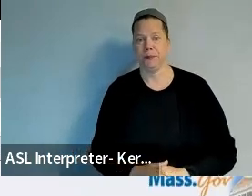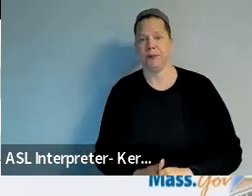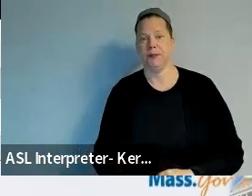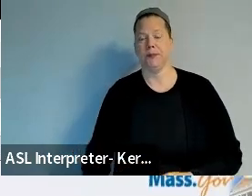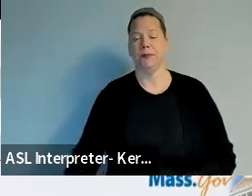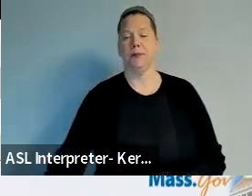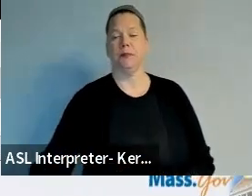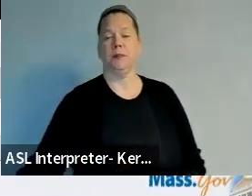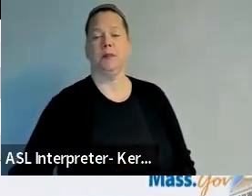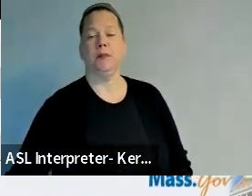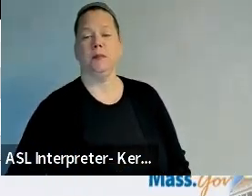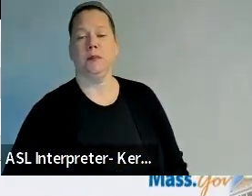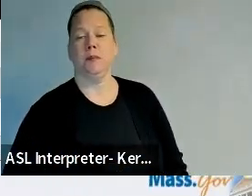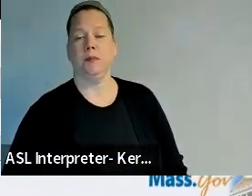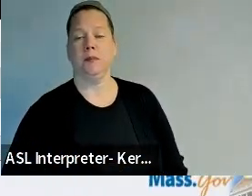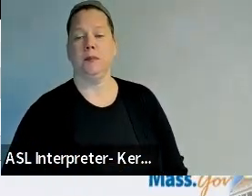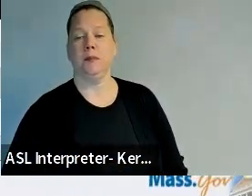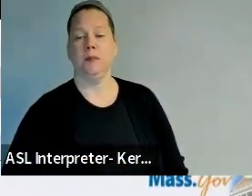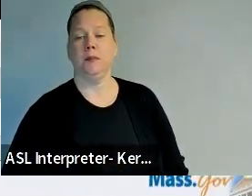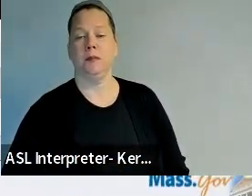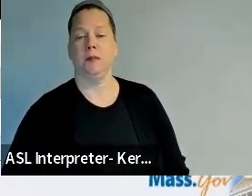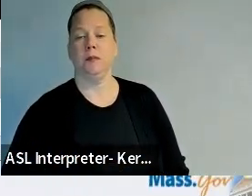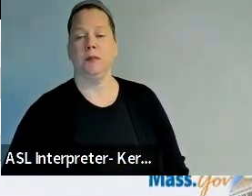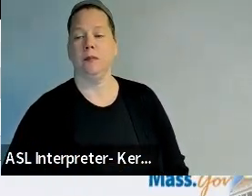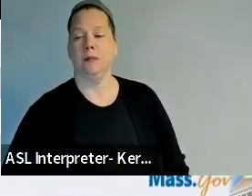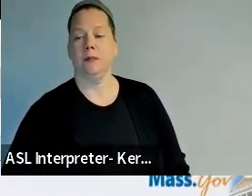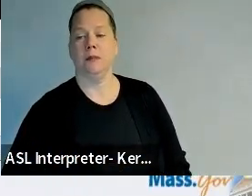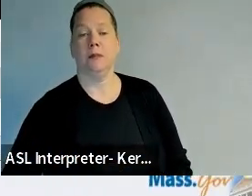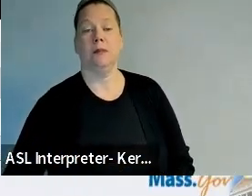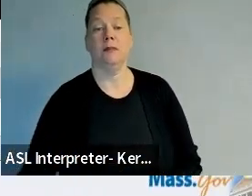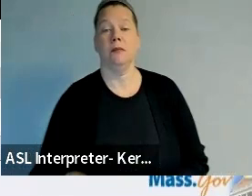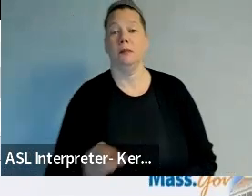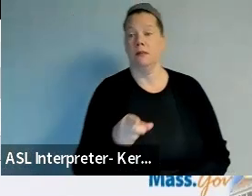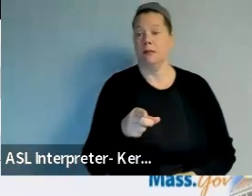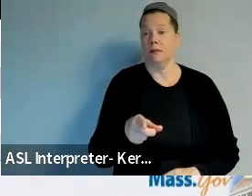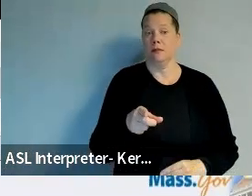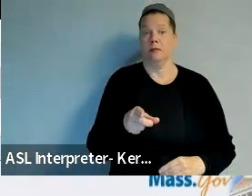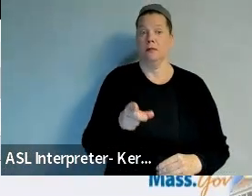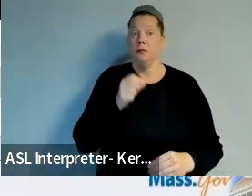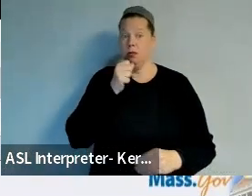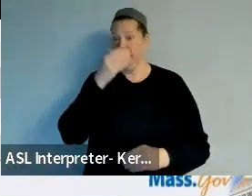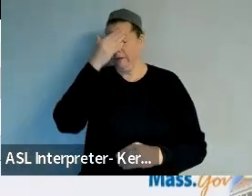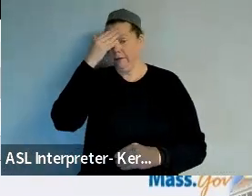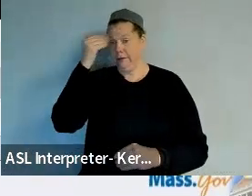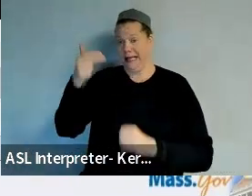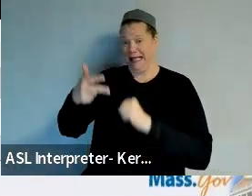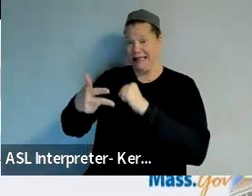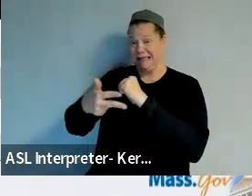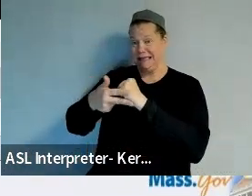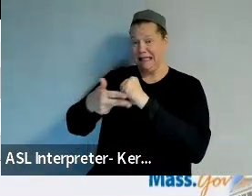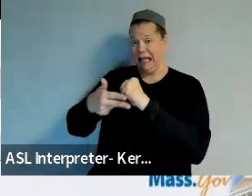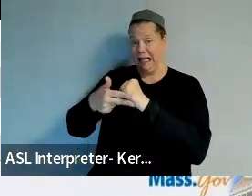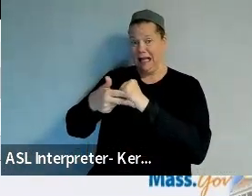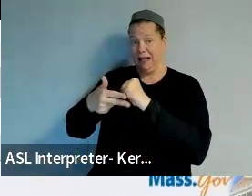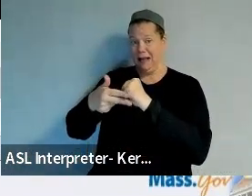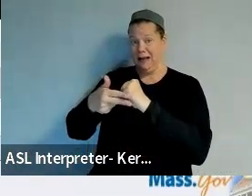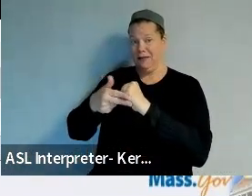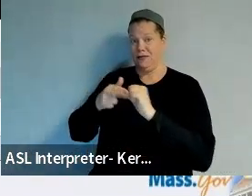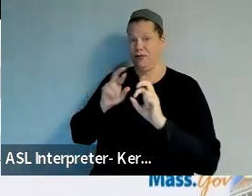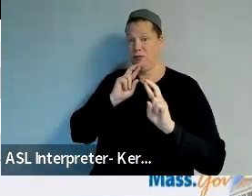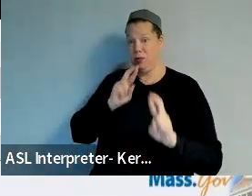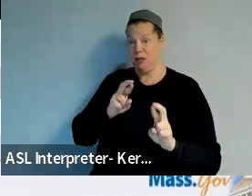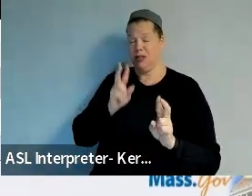To complete the screen, save your responses and navigate to the Restraint Information to